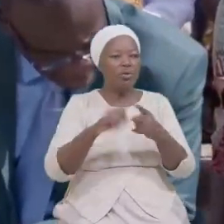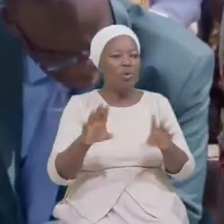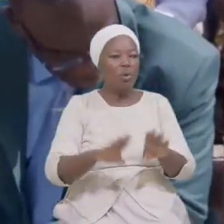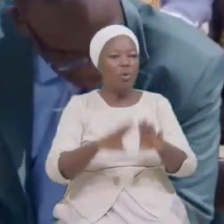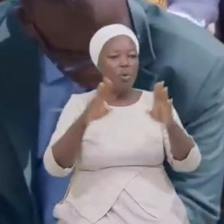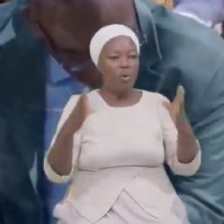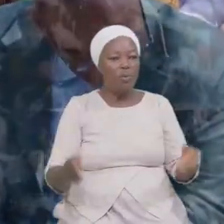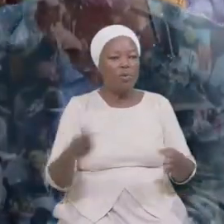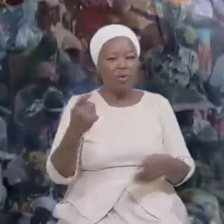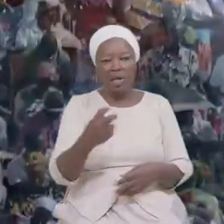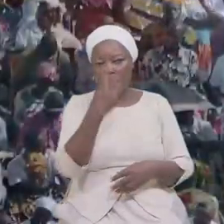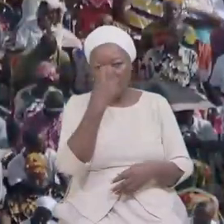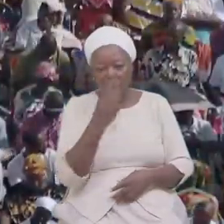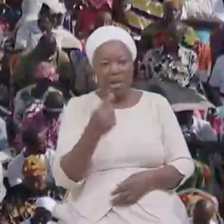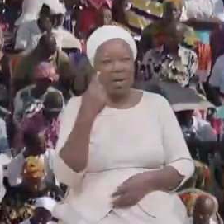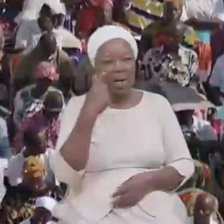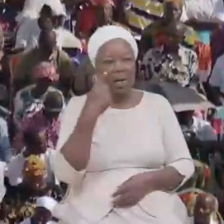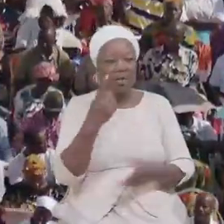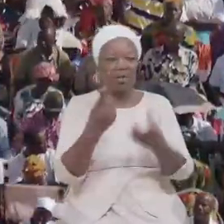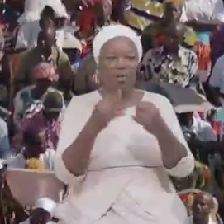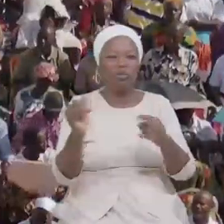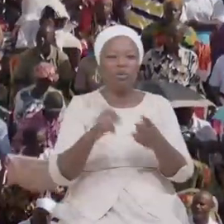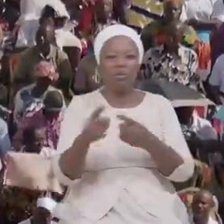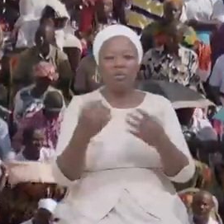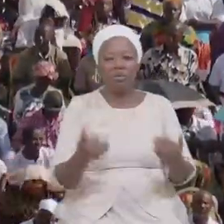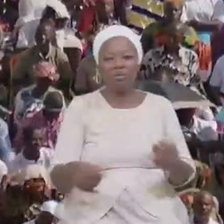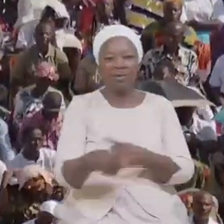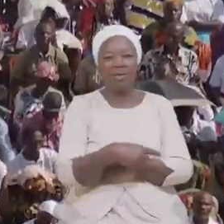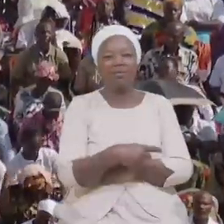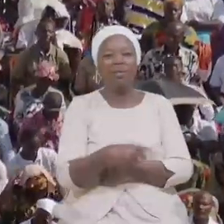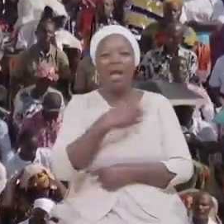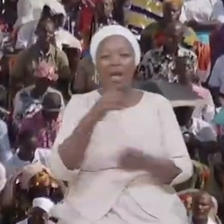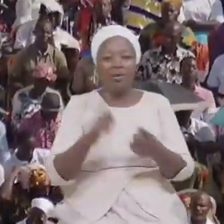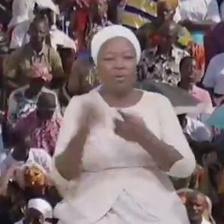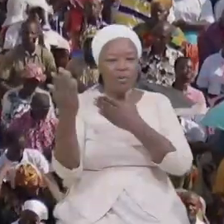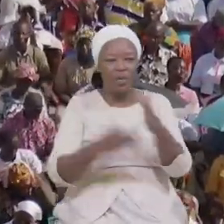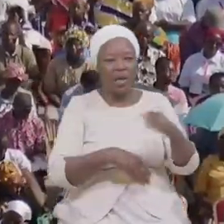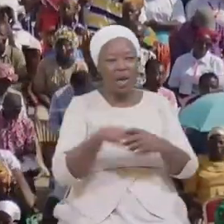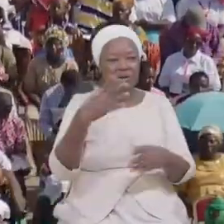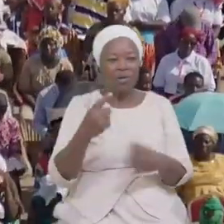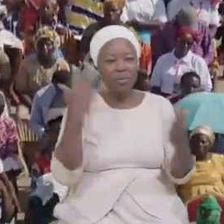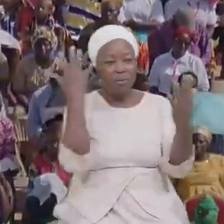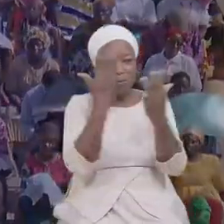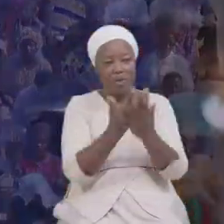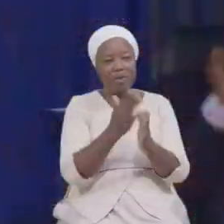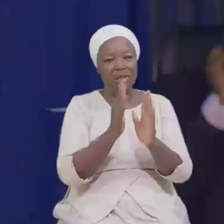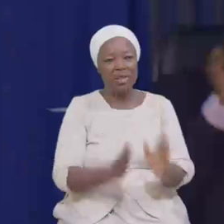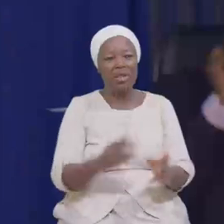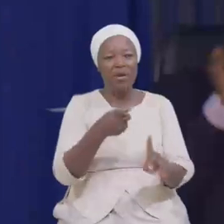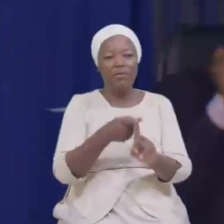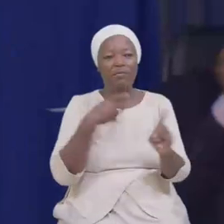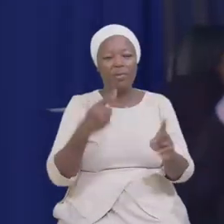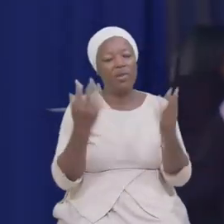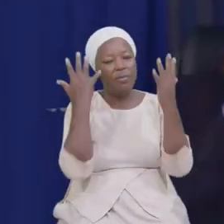the blind eyes, coming to you today, and to bring out the prisoners from the